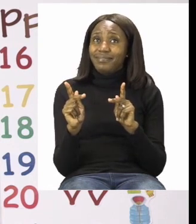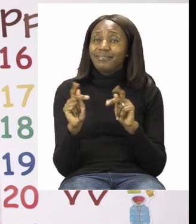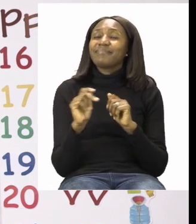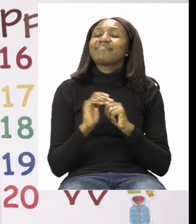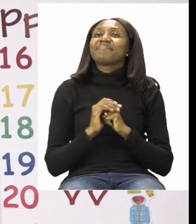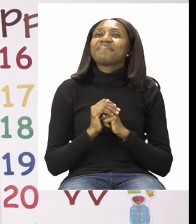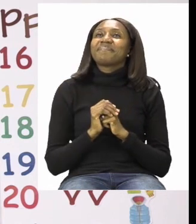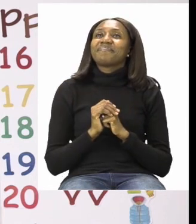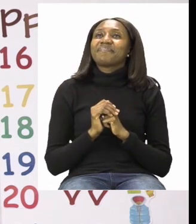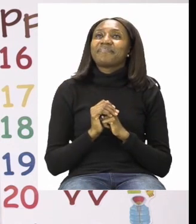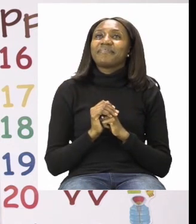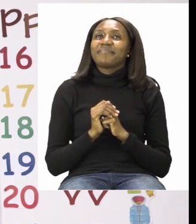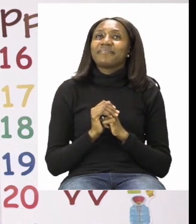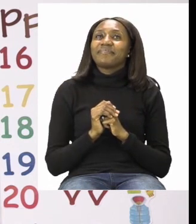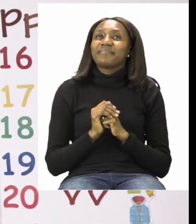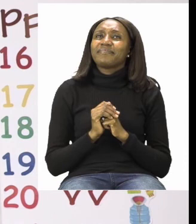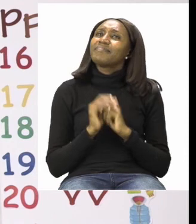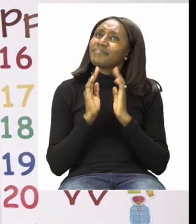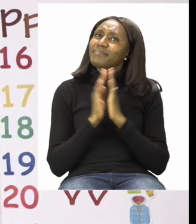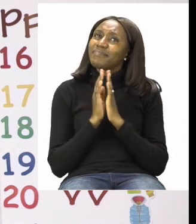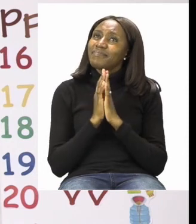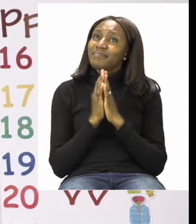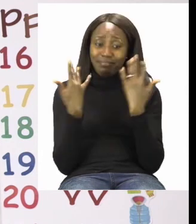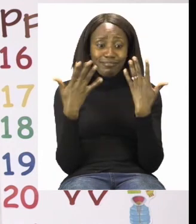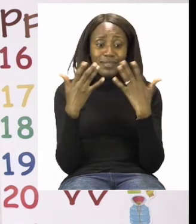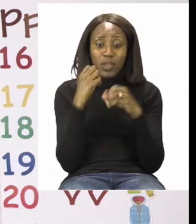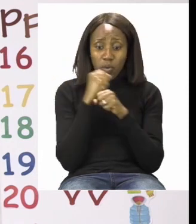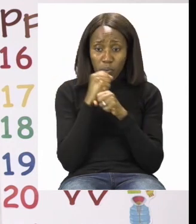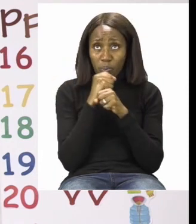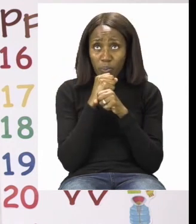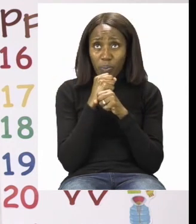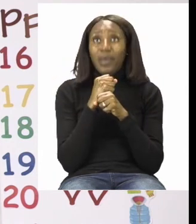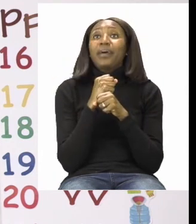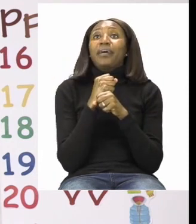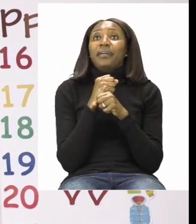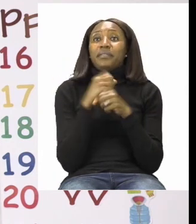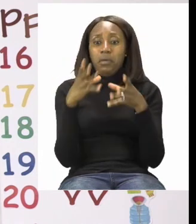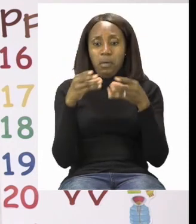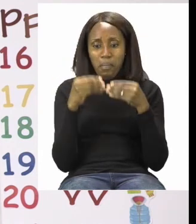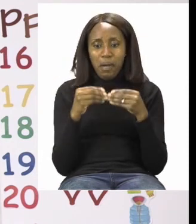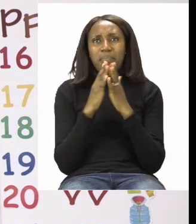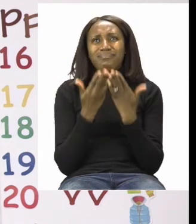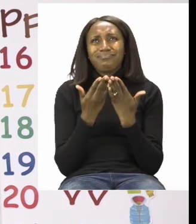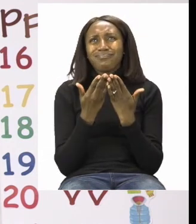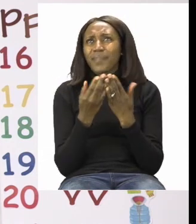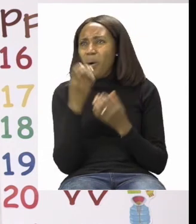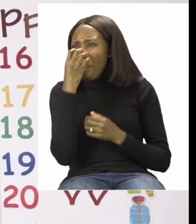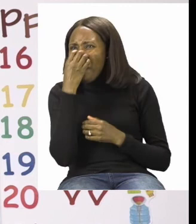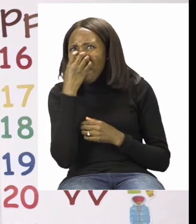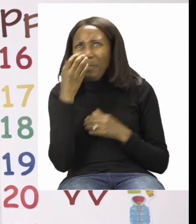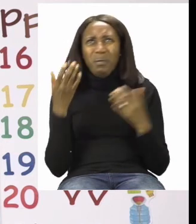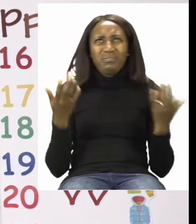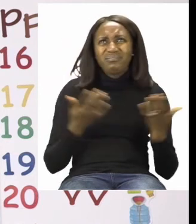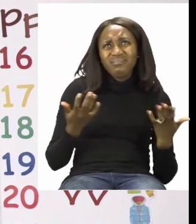of you. Make sure your hands are dry before you touch anything else. I wonder, Soshi was supposed to